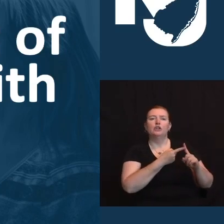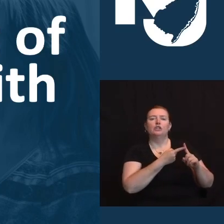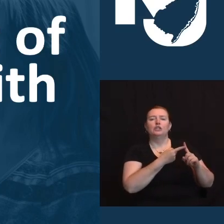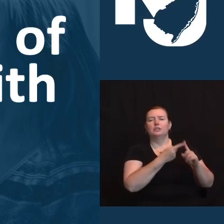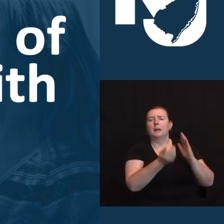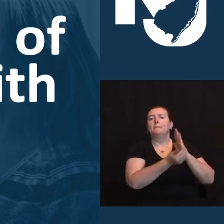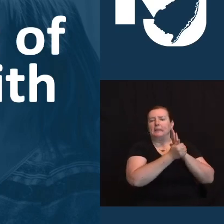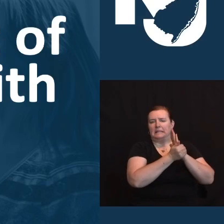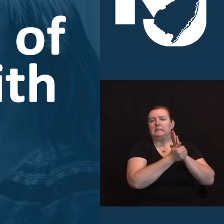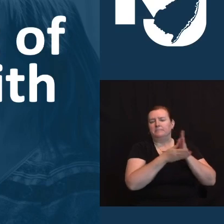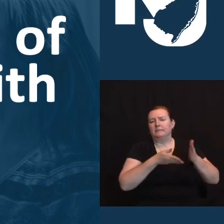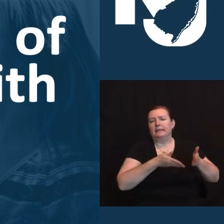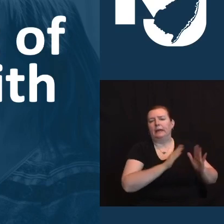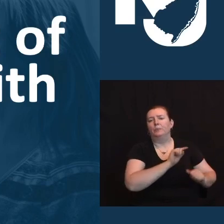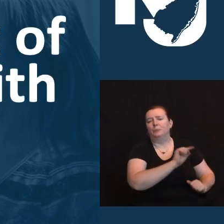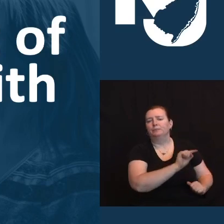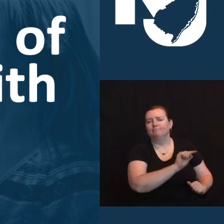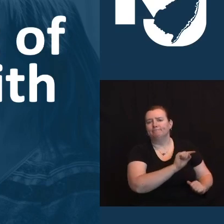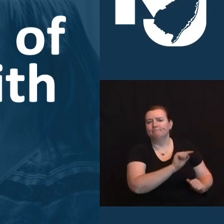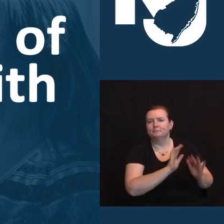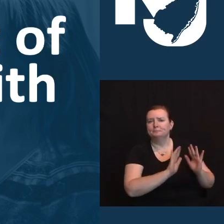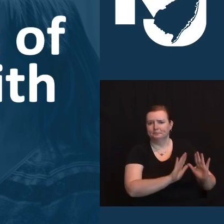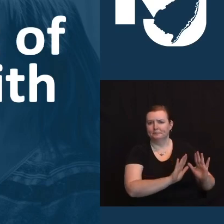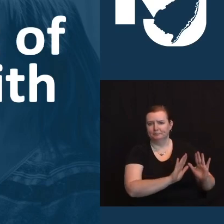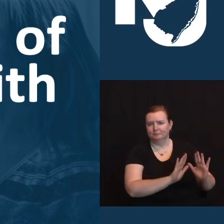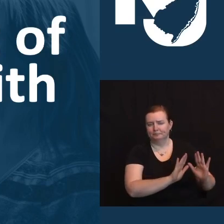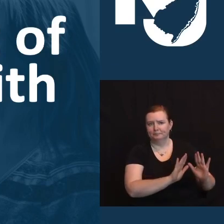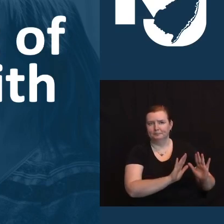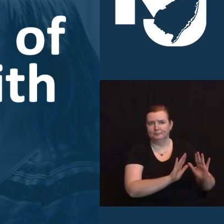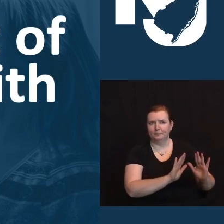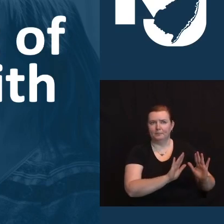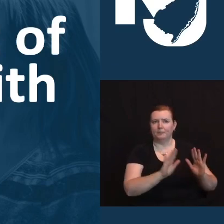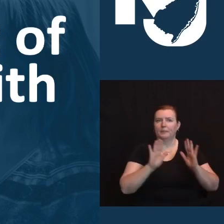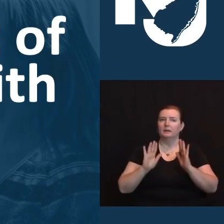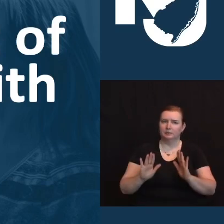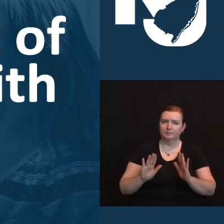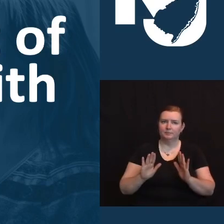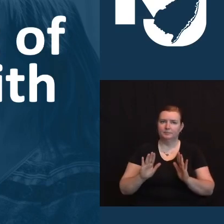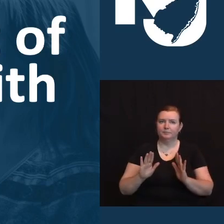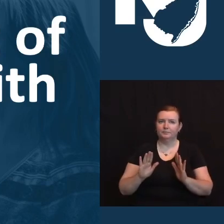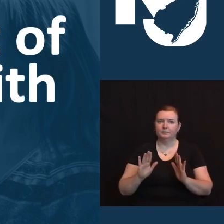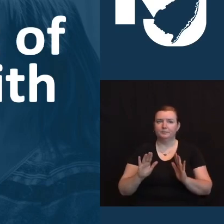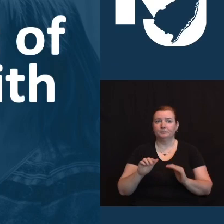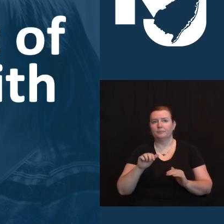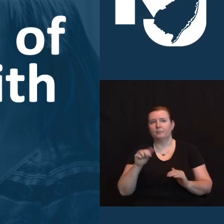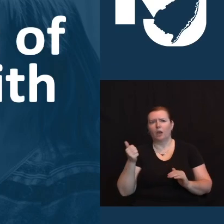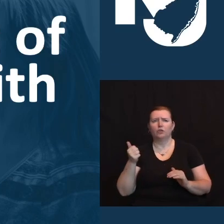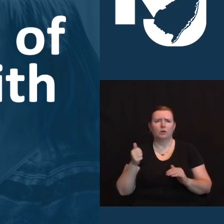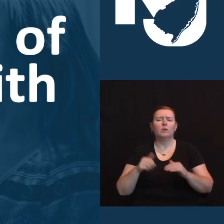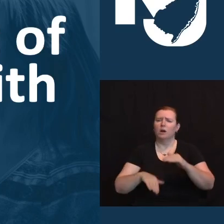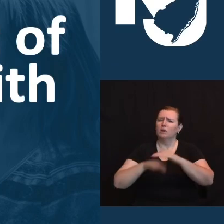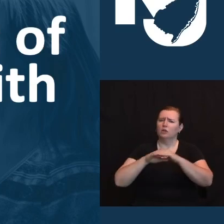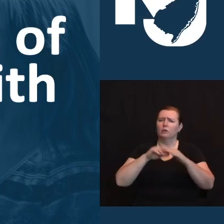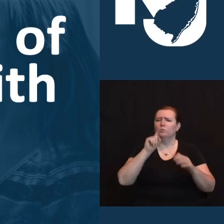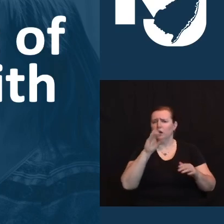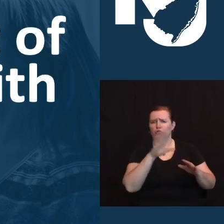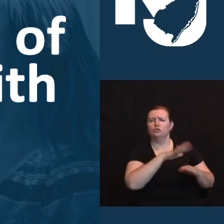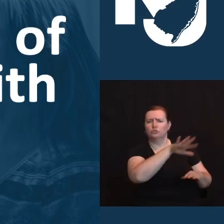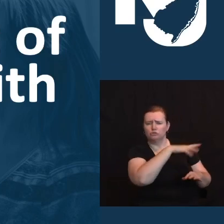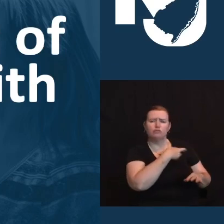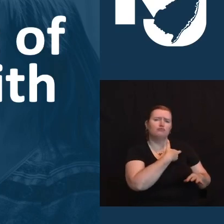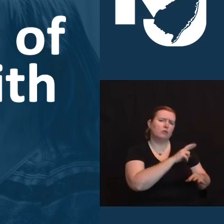by the way, limited to 25% of a room's capacity, but they can continue to have a maximum of 100 persons. To